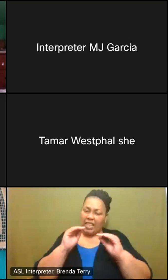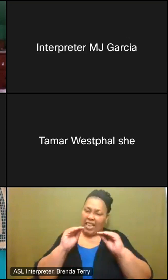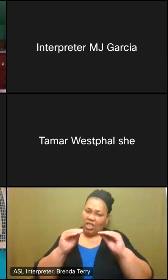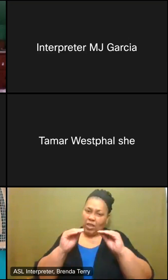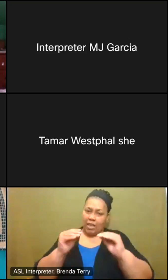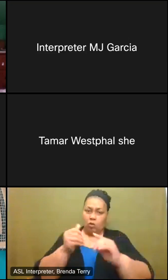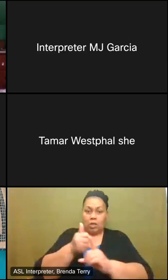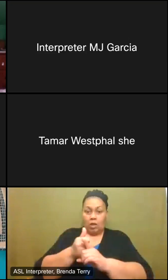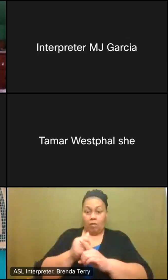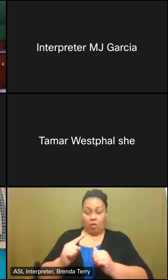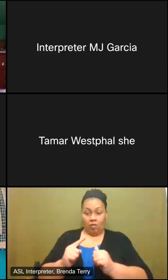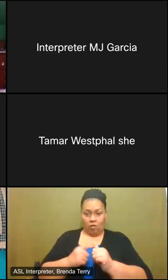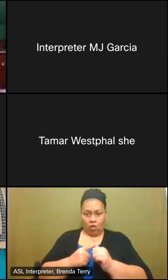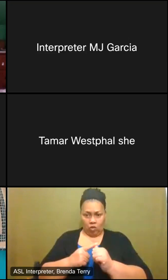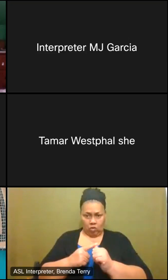yourself first.